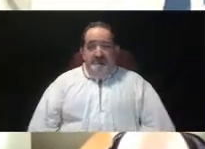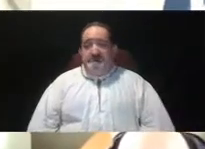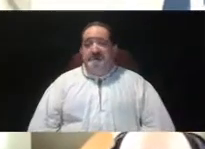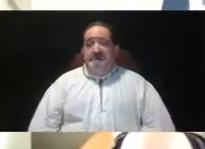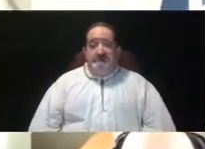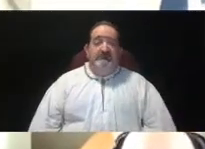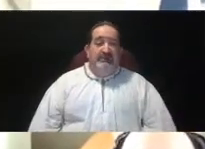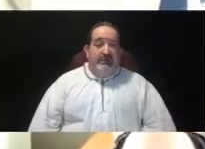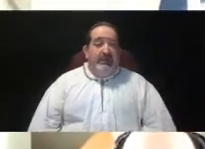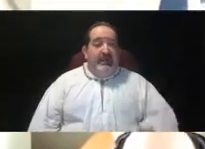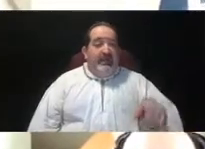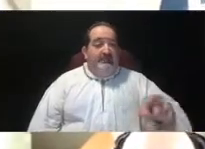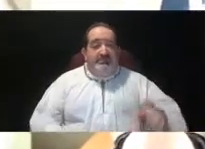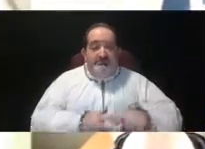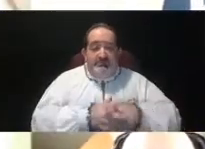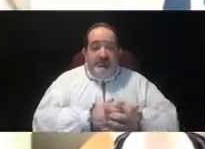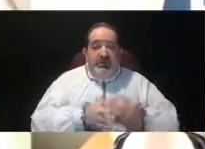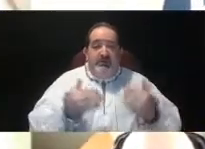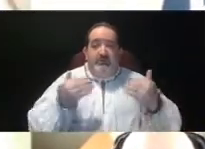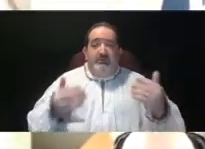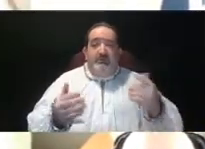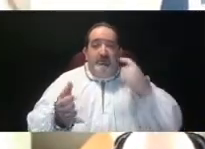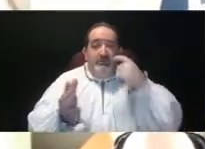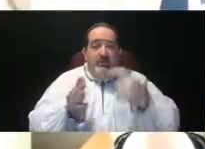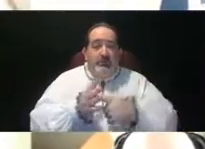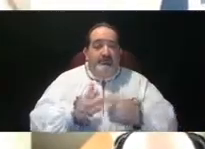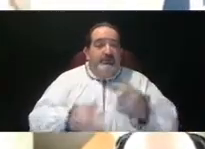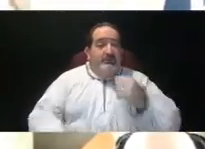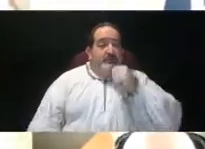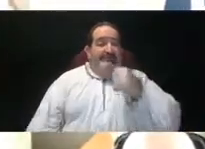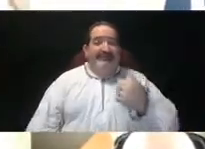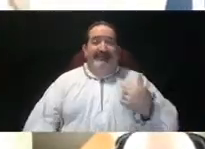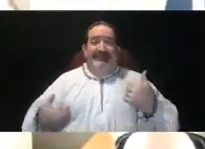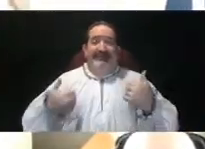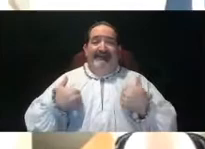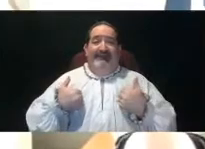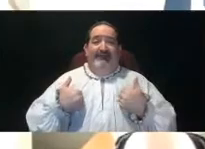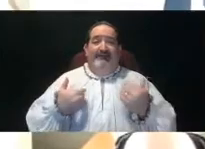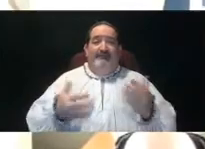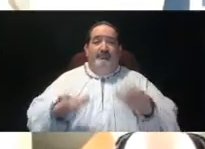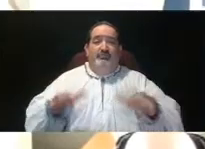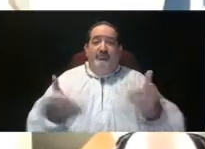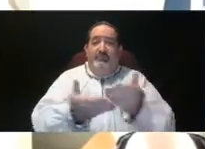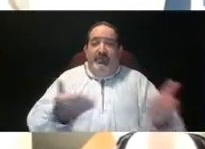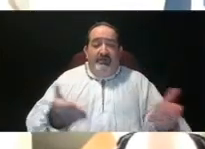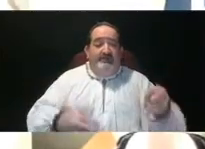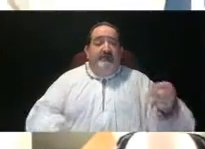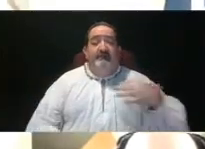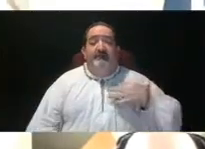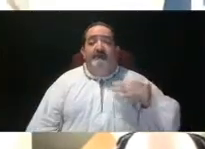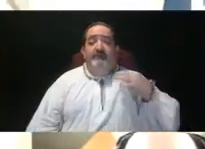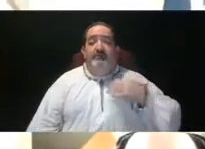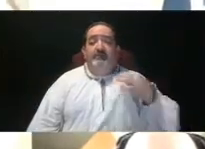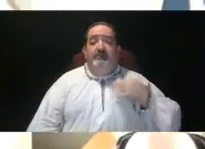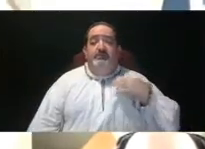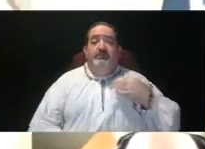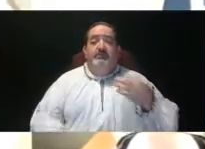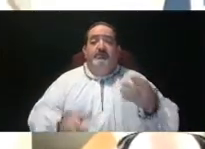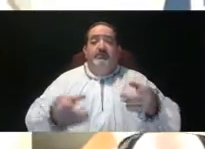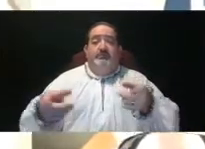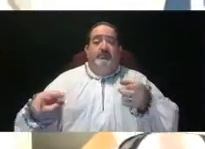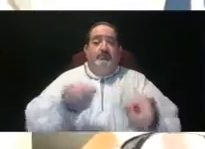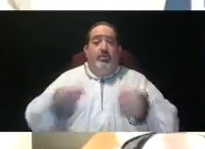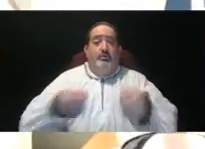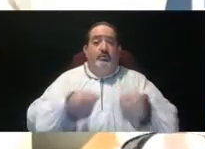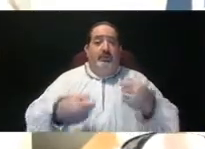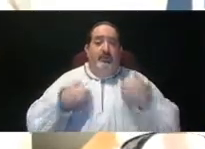And she came in and noticed we were missing stuff for children. So she volunteered to run youth